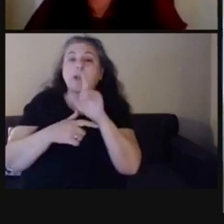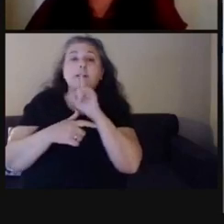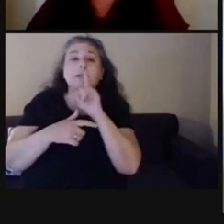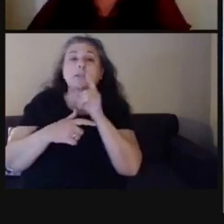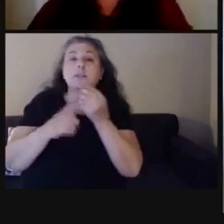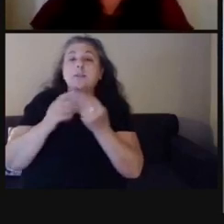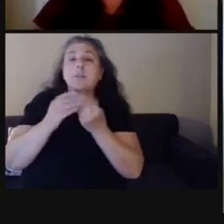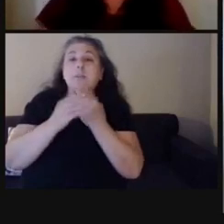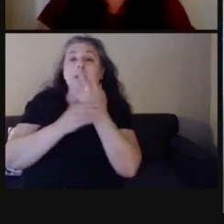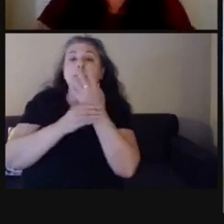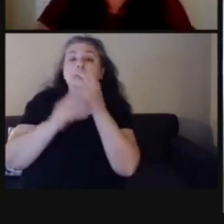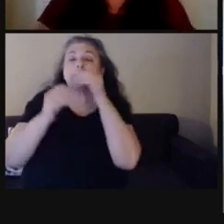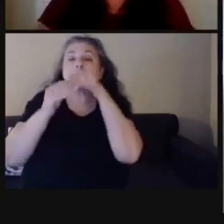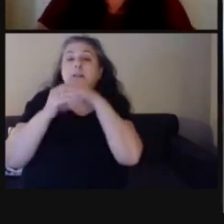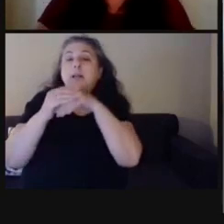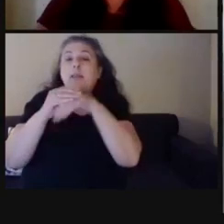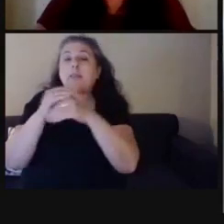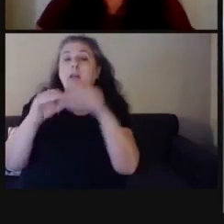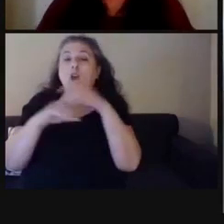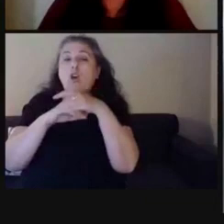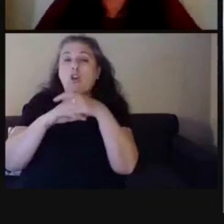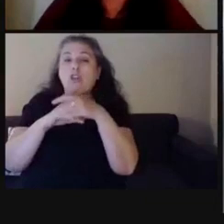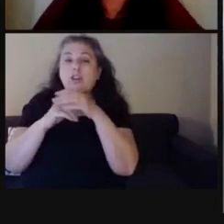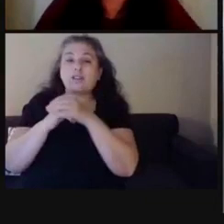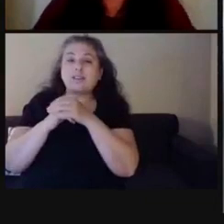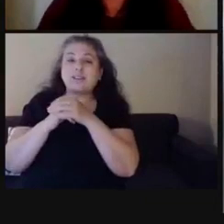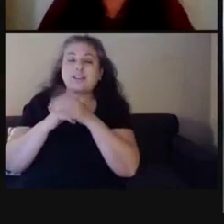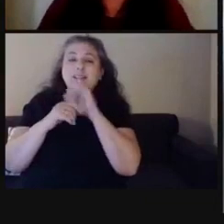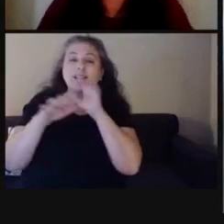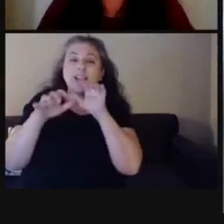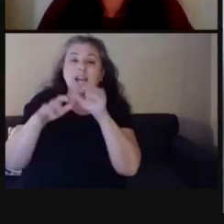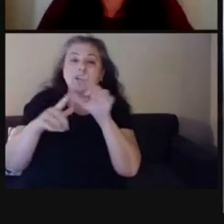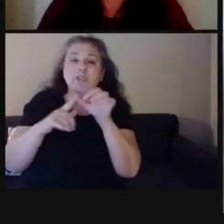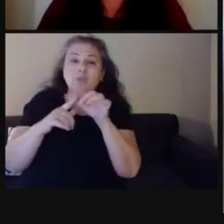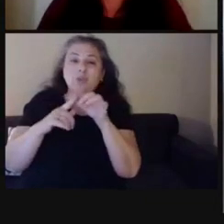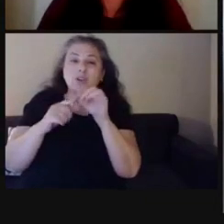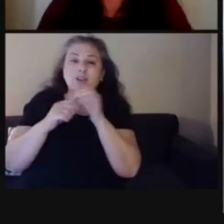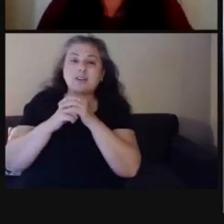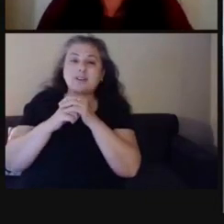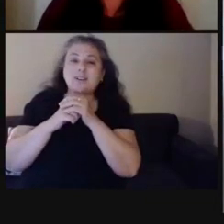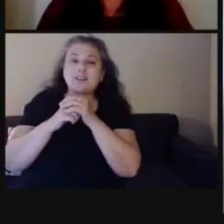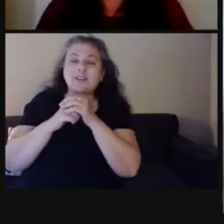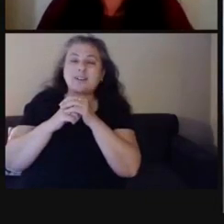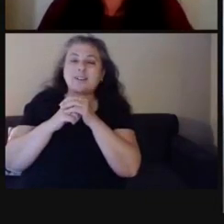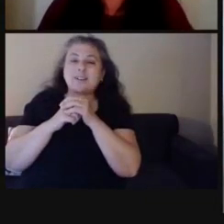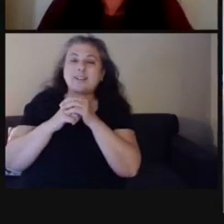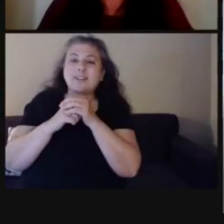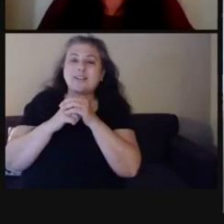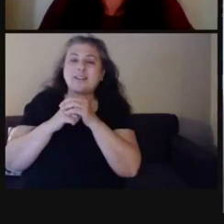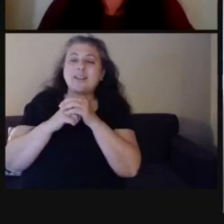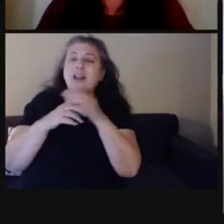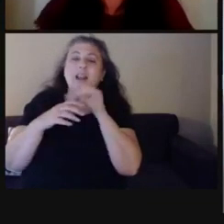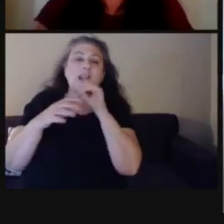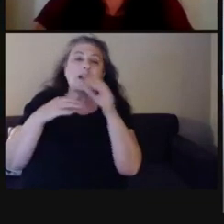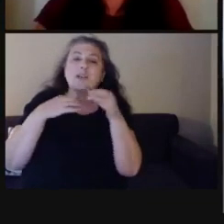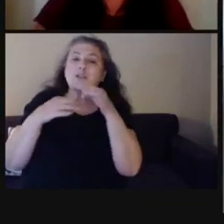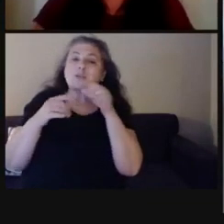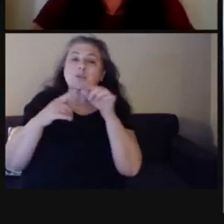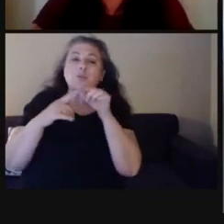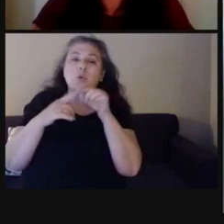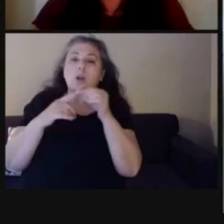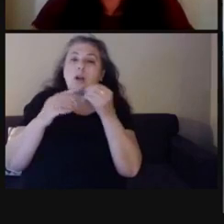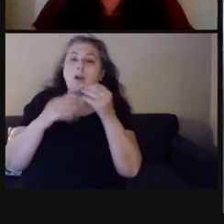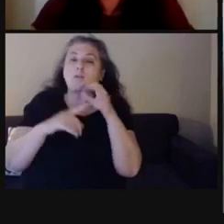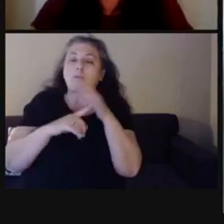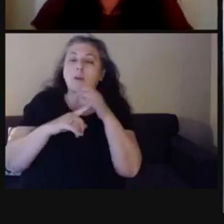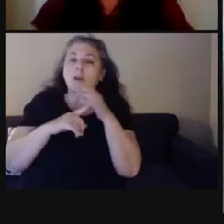up within the earth. So it's an action word. It's not a descriptive word of mushroom, but it's an action word.